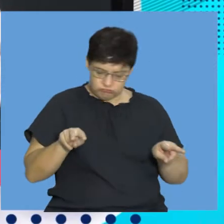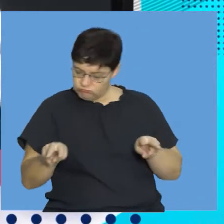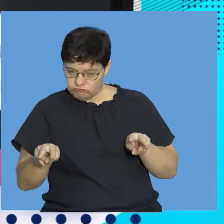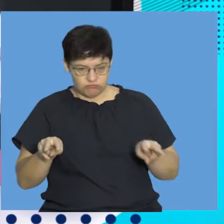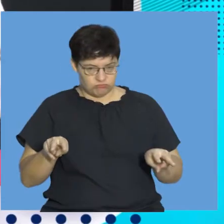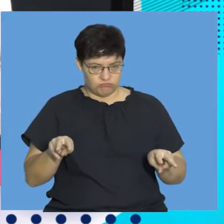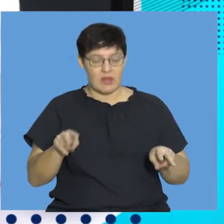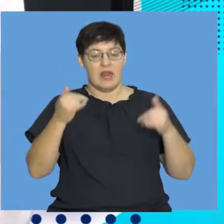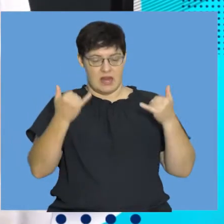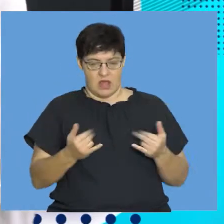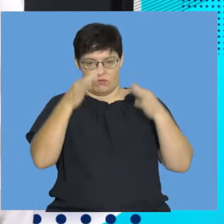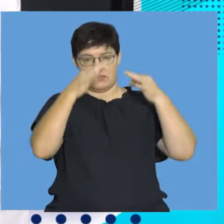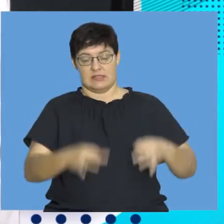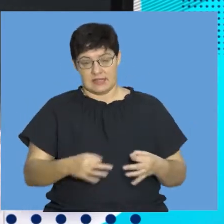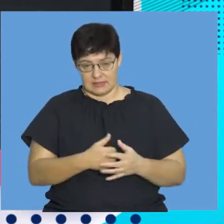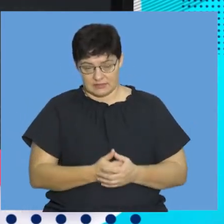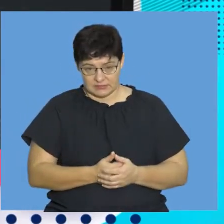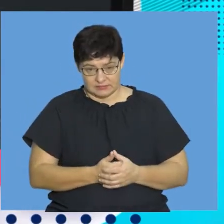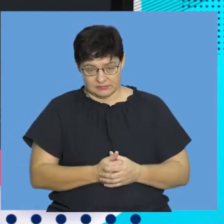make your decisions.